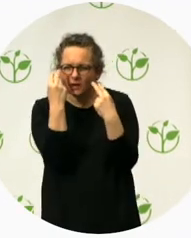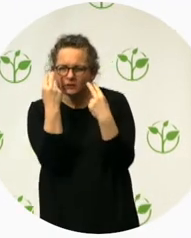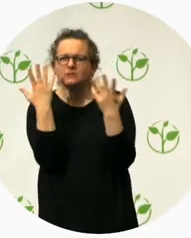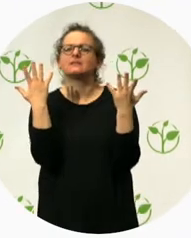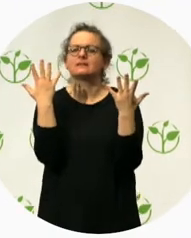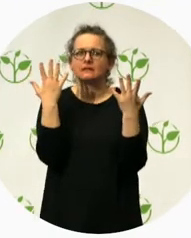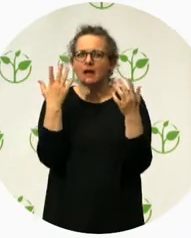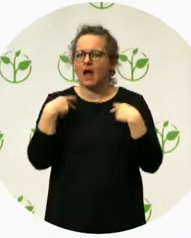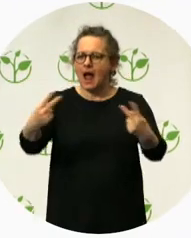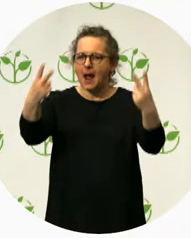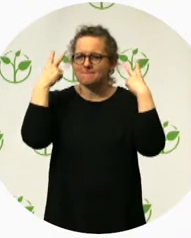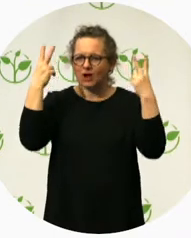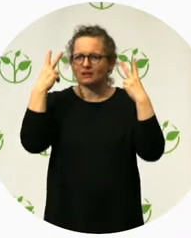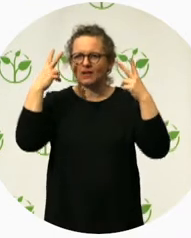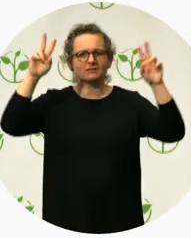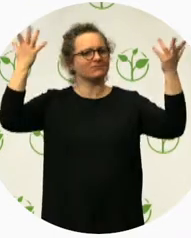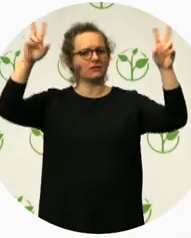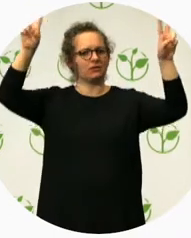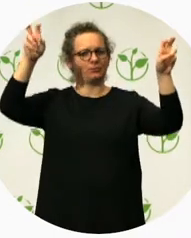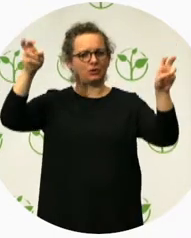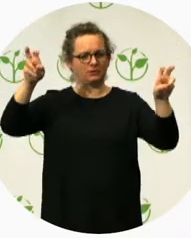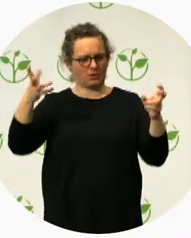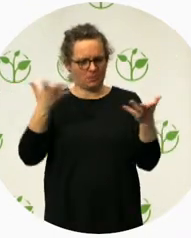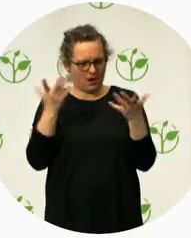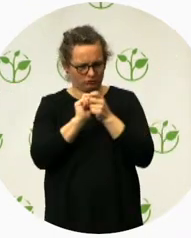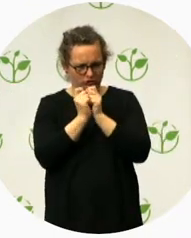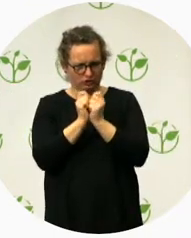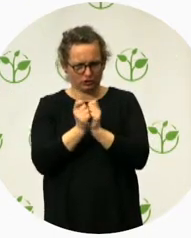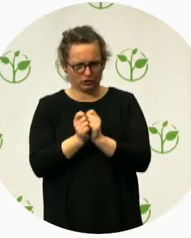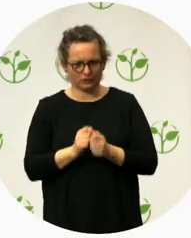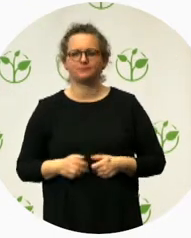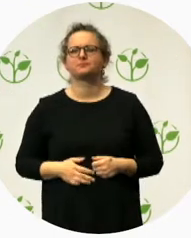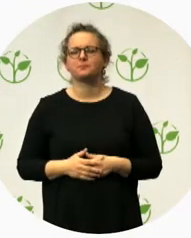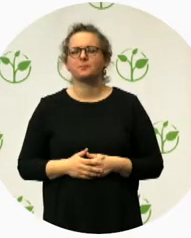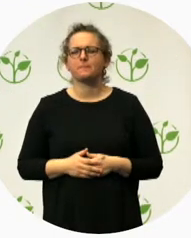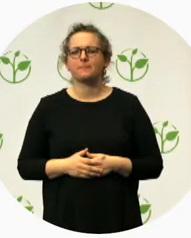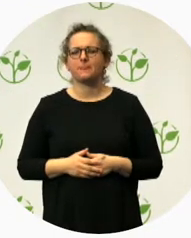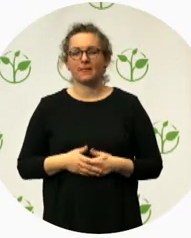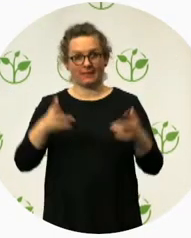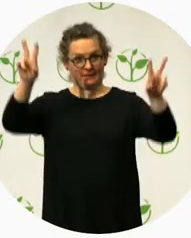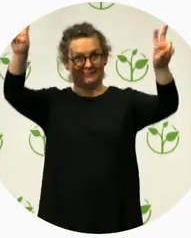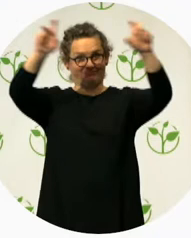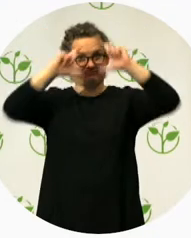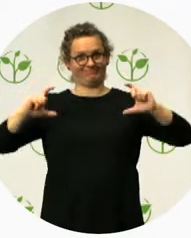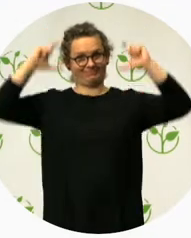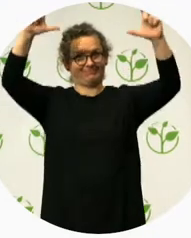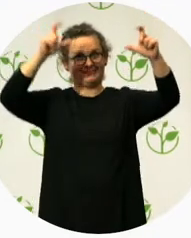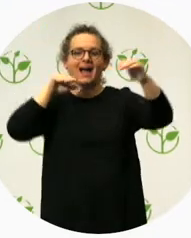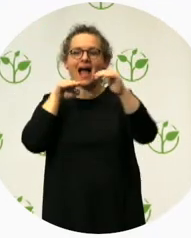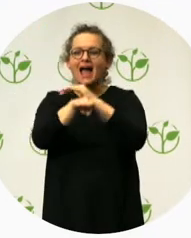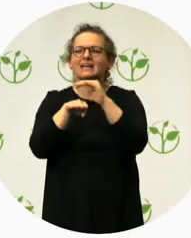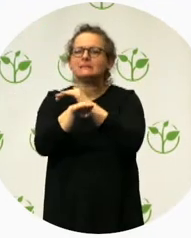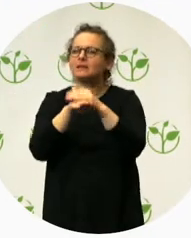through some of the changes that we have. Now, around accessibility itself, we've just talked about it. So how is Zero providing accessibility for